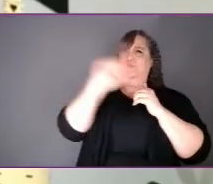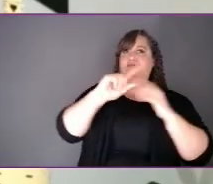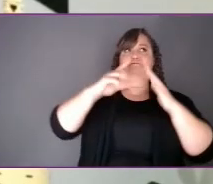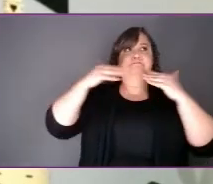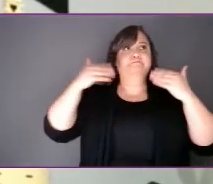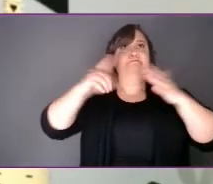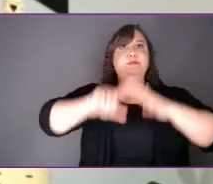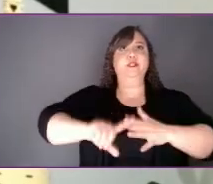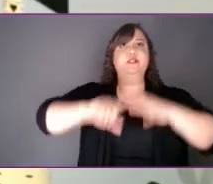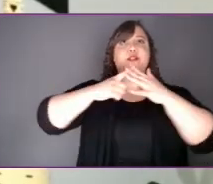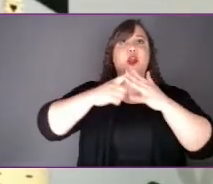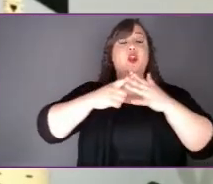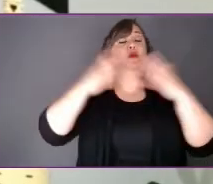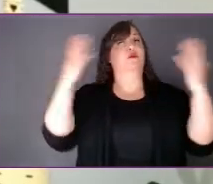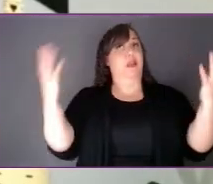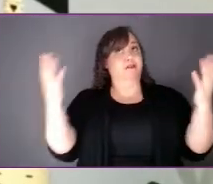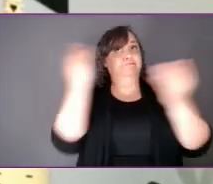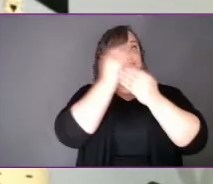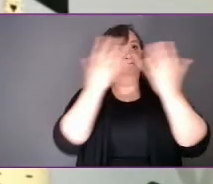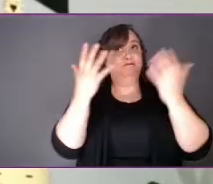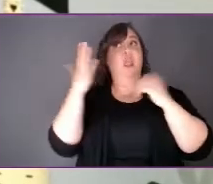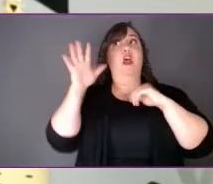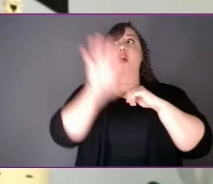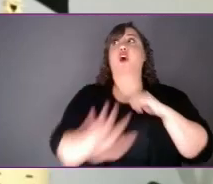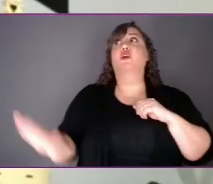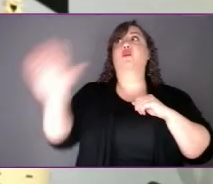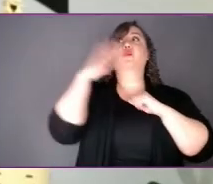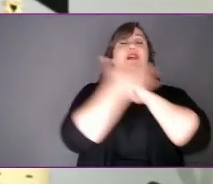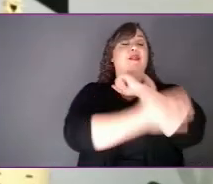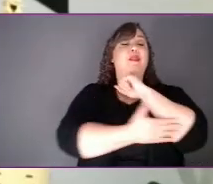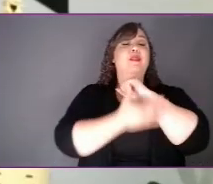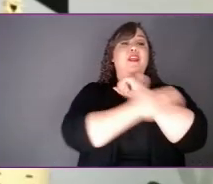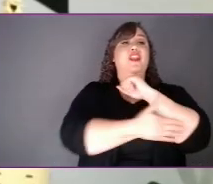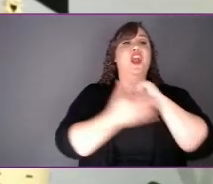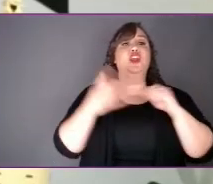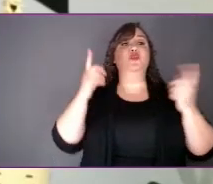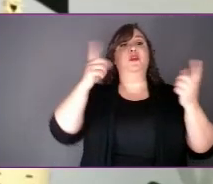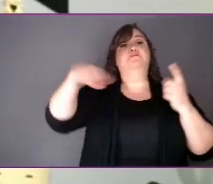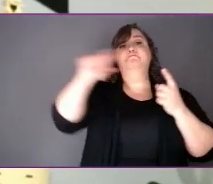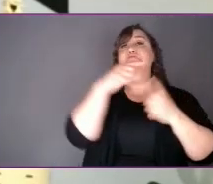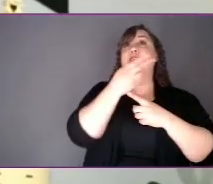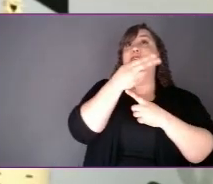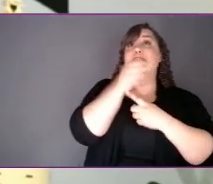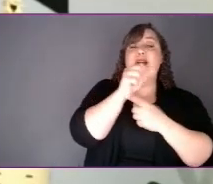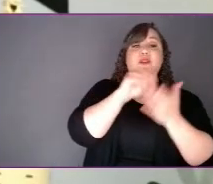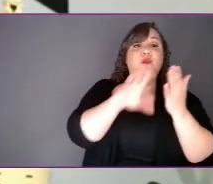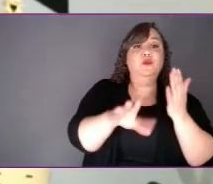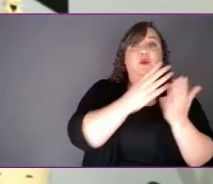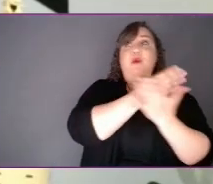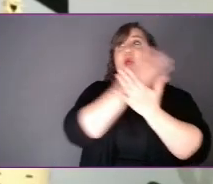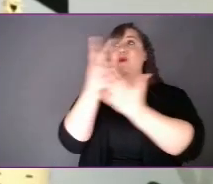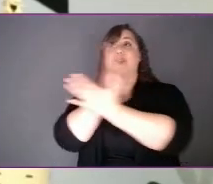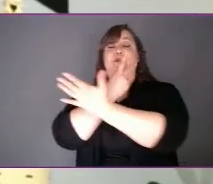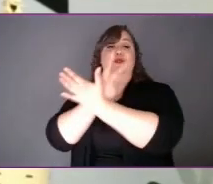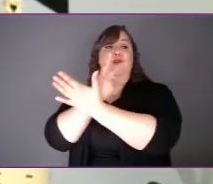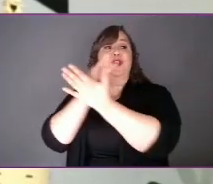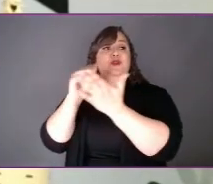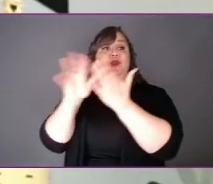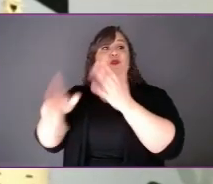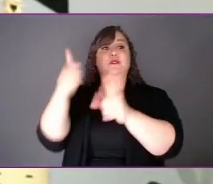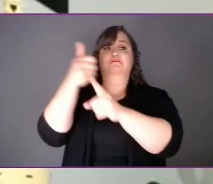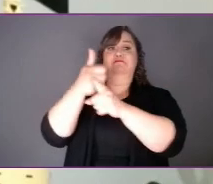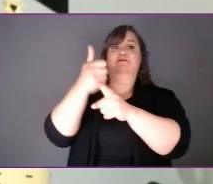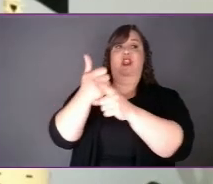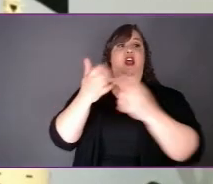to graduate students, are using their creativity and innovation to work on projects impacting NASA missions. Today,